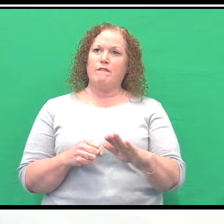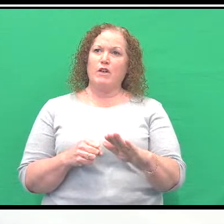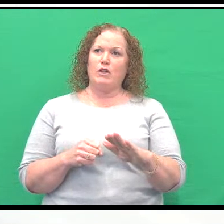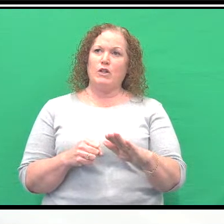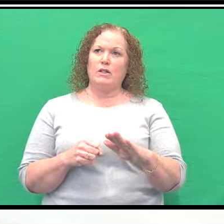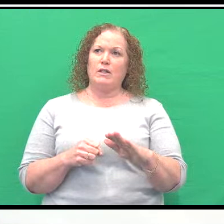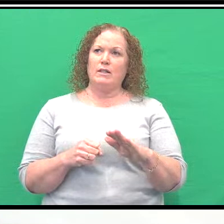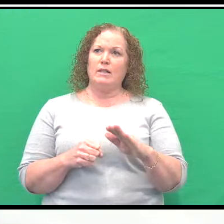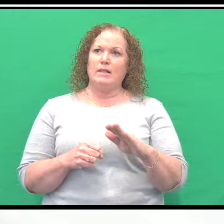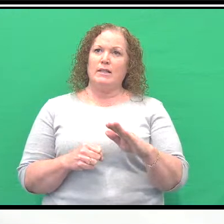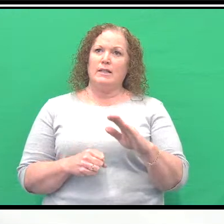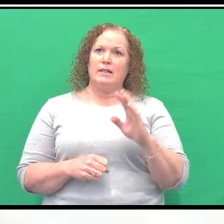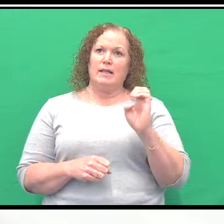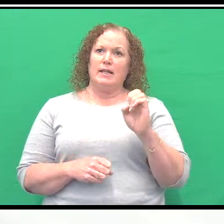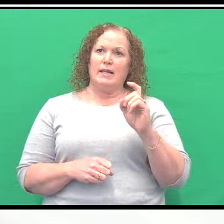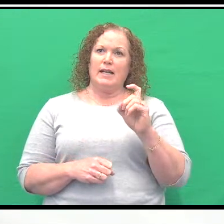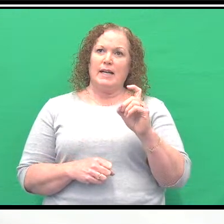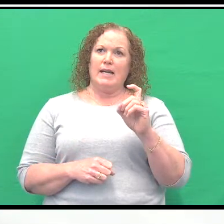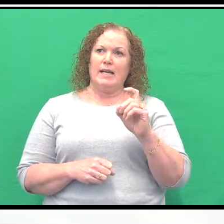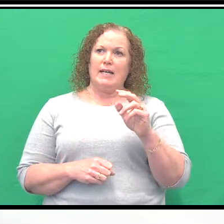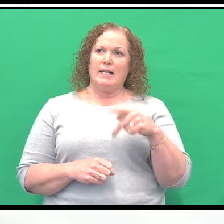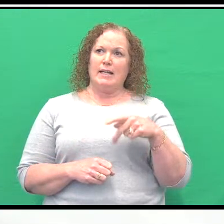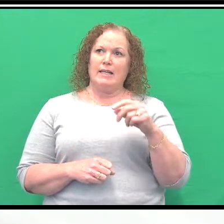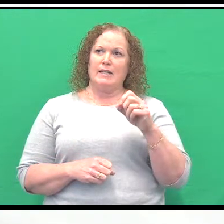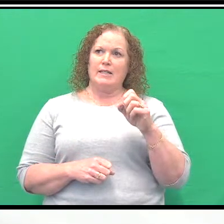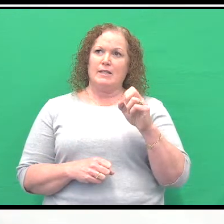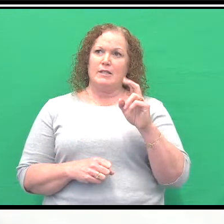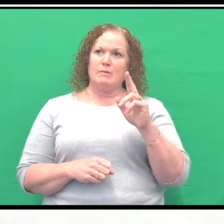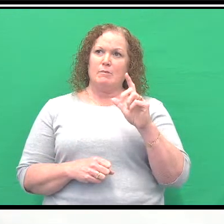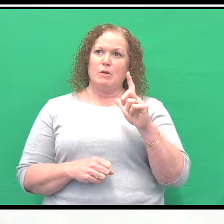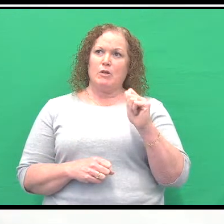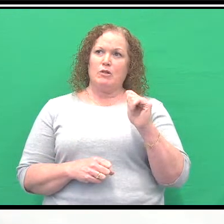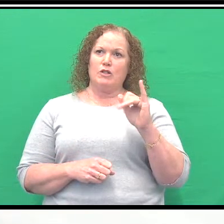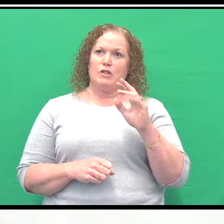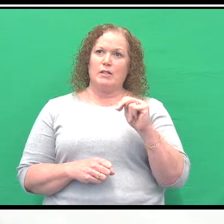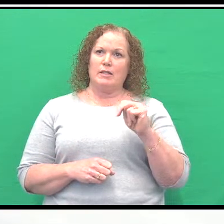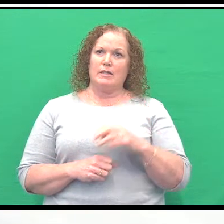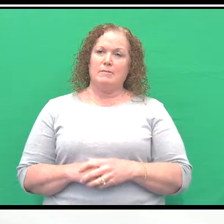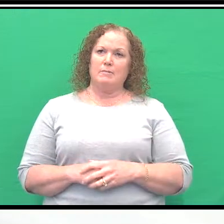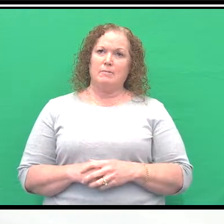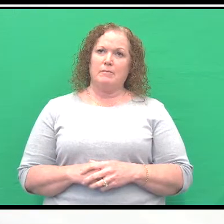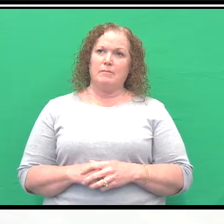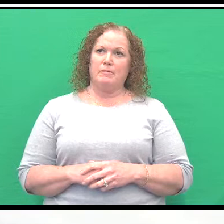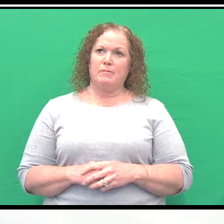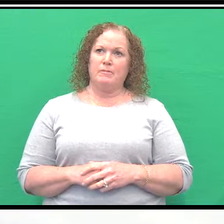second? Second. A motion and a second. All in favor? Aye. Aye. Motion passes.